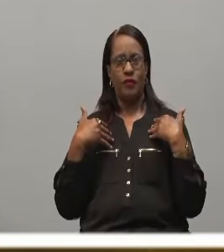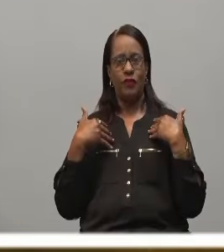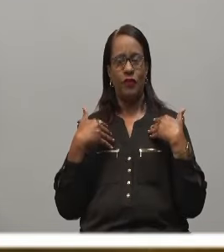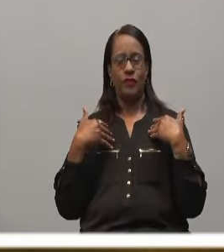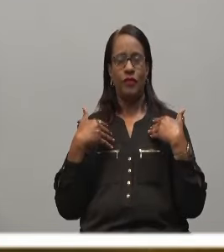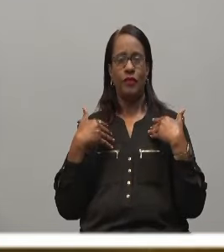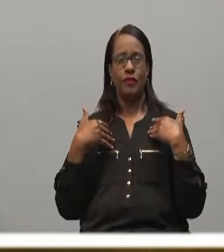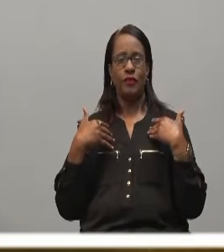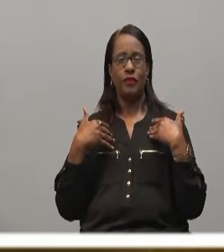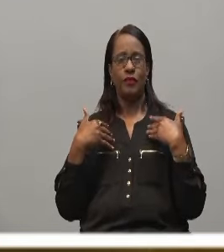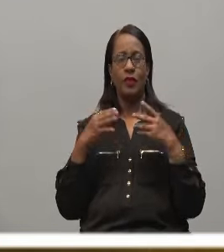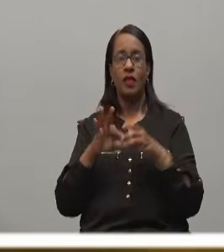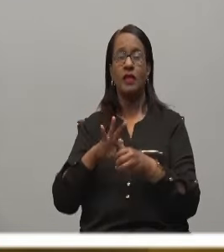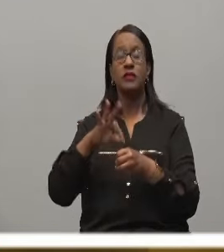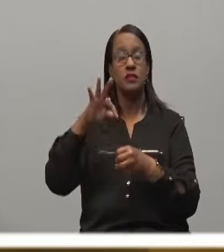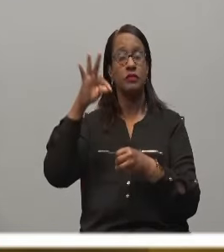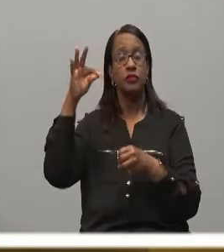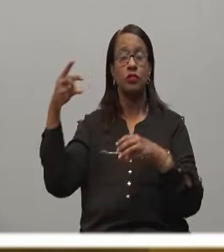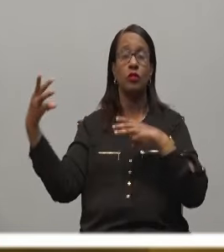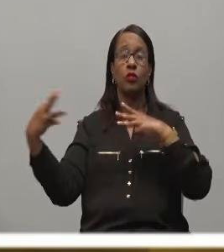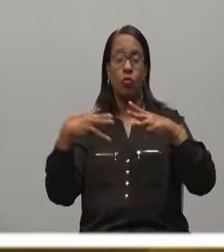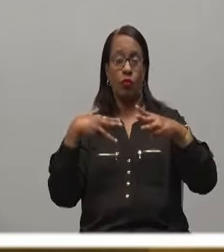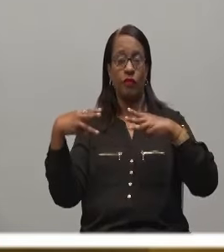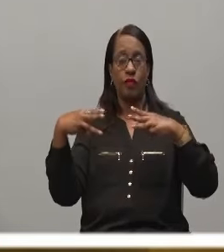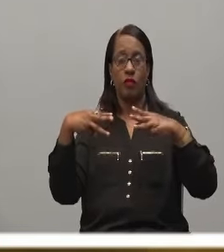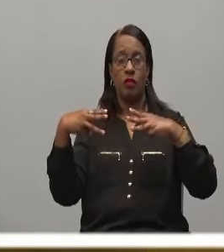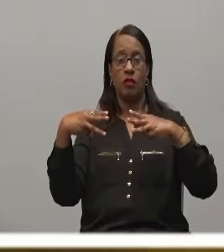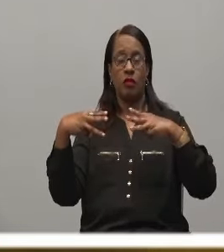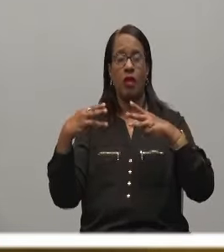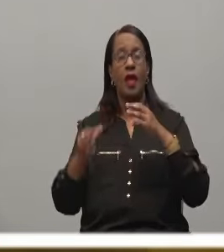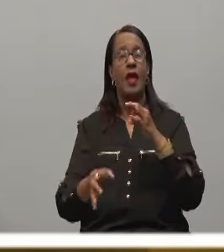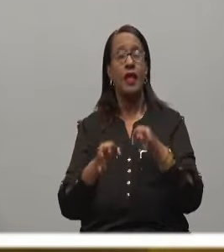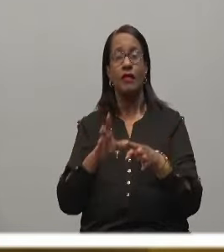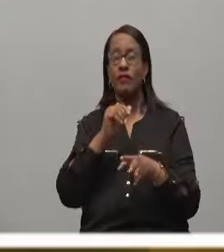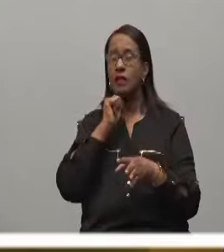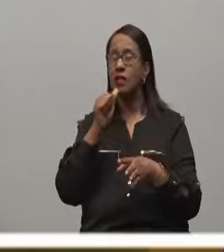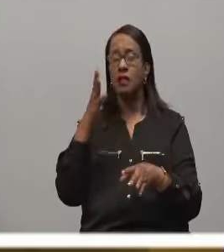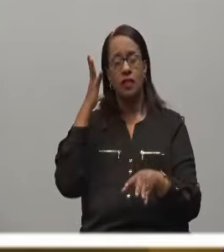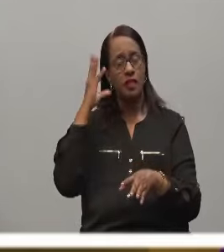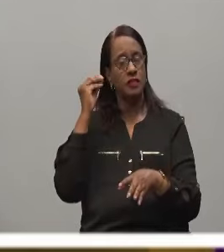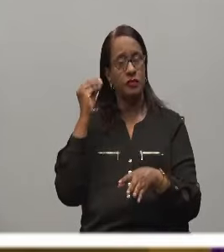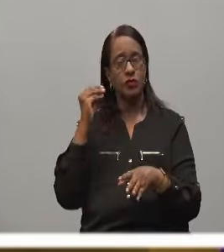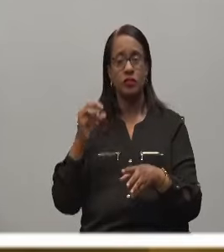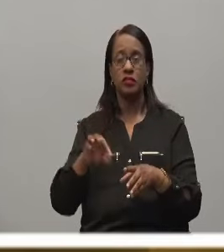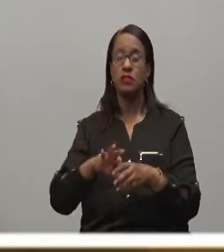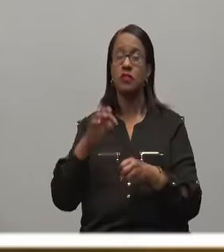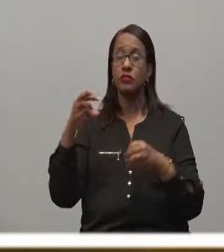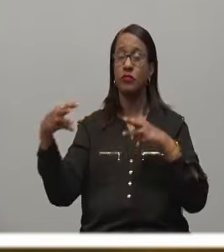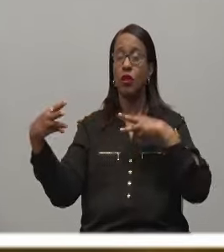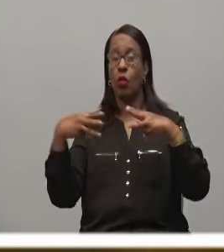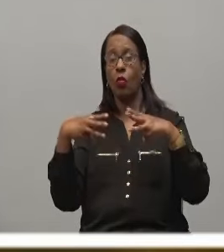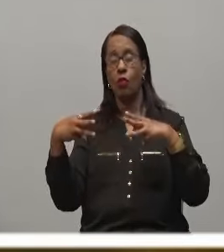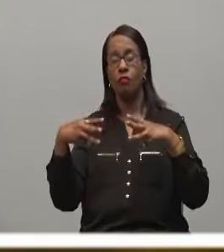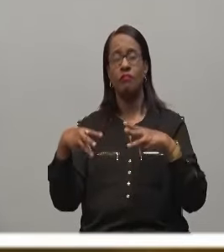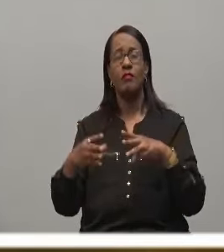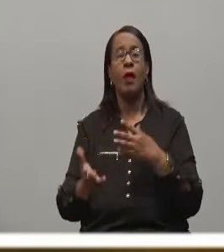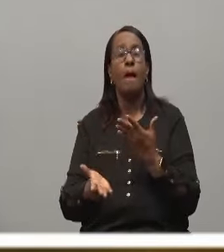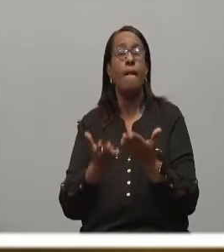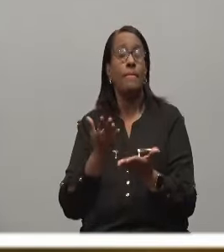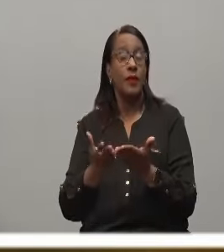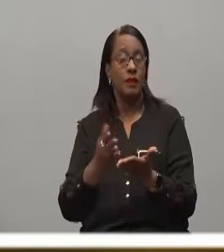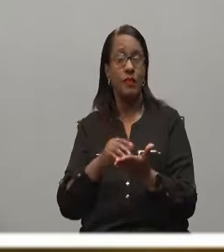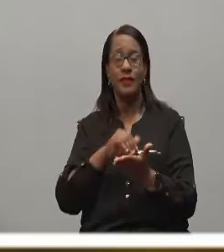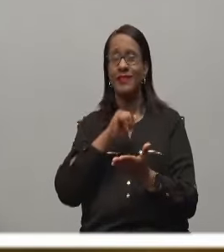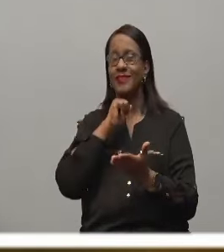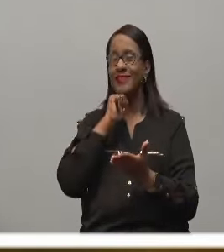all of life is spiritual warfare. And if you're not experiencing it, is because you're not upping your